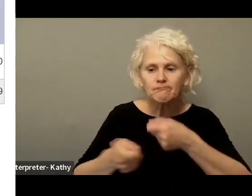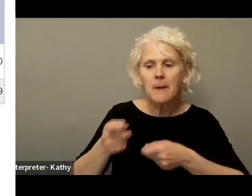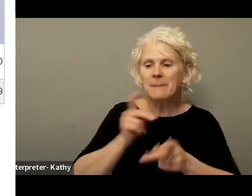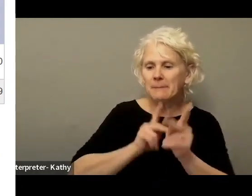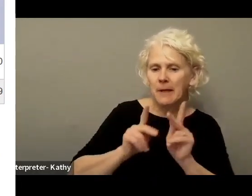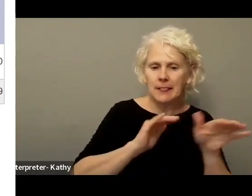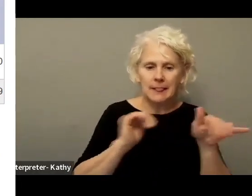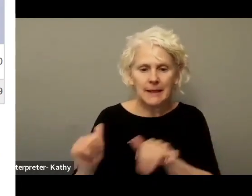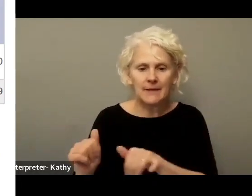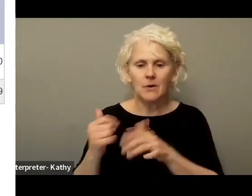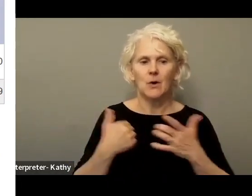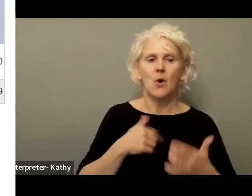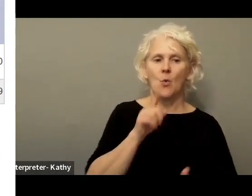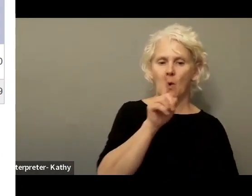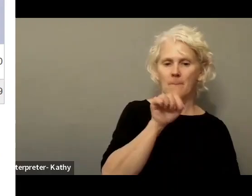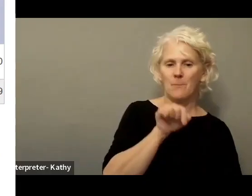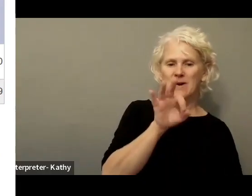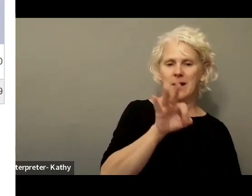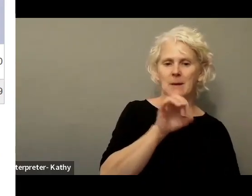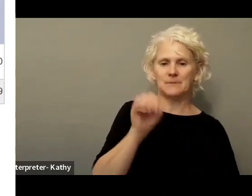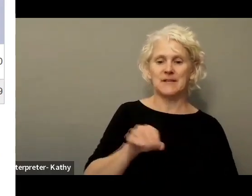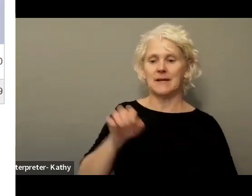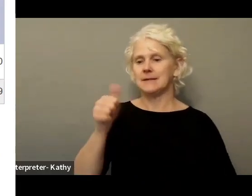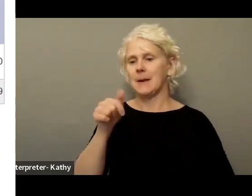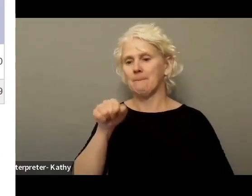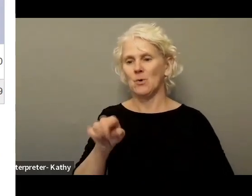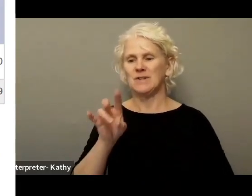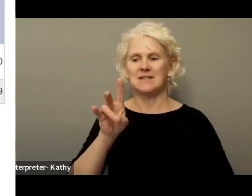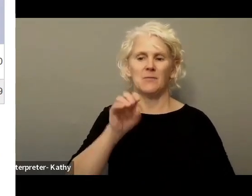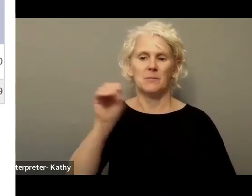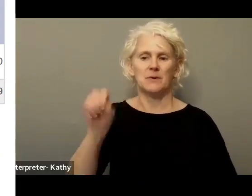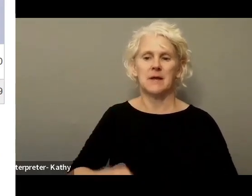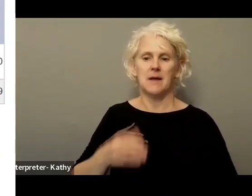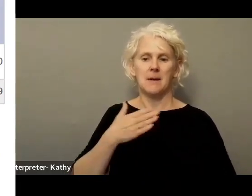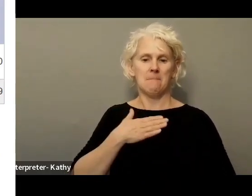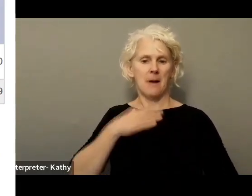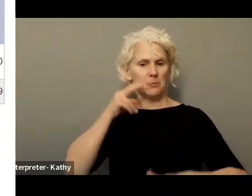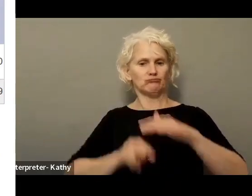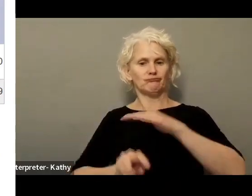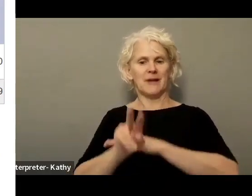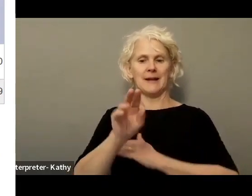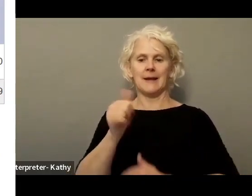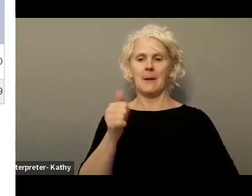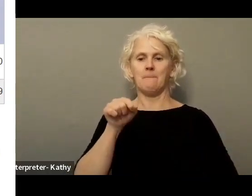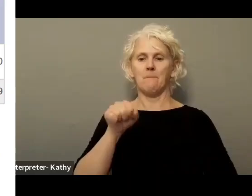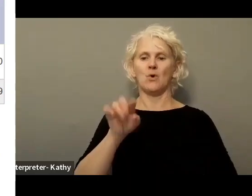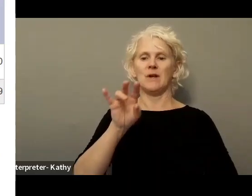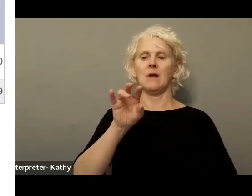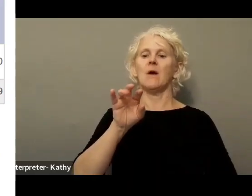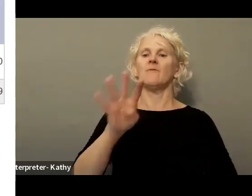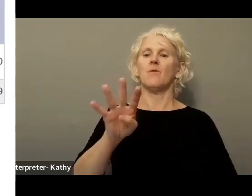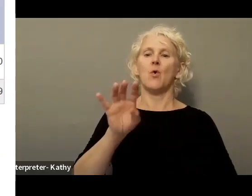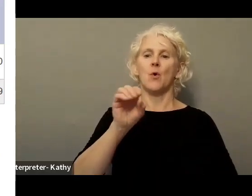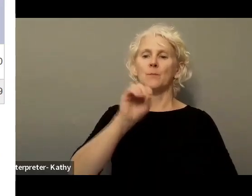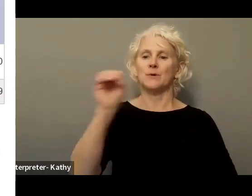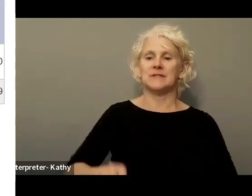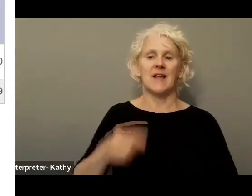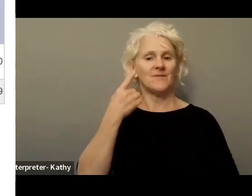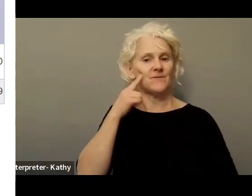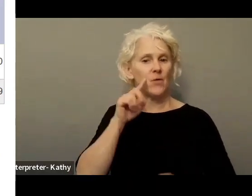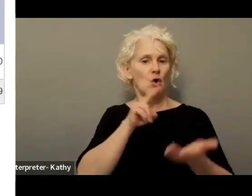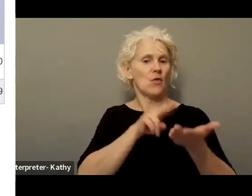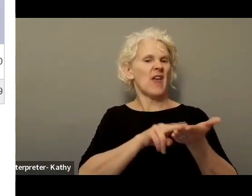1.9%, 10.7%. I projected 10.4% growth for nursing assistants